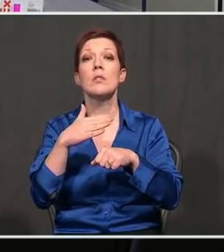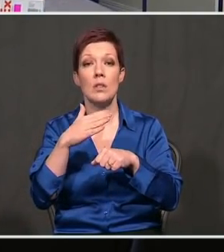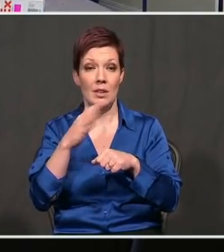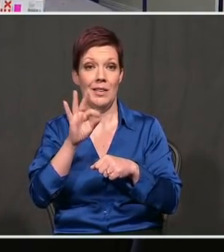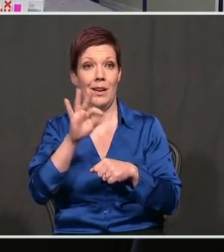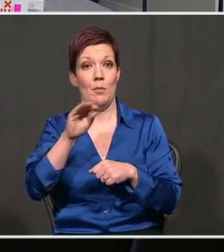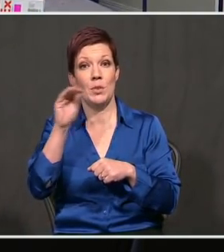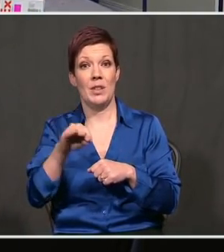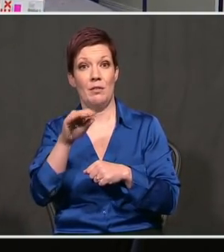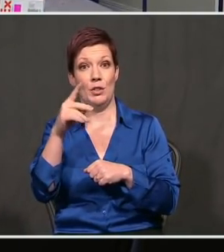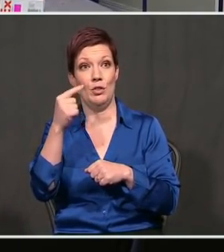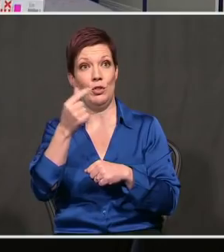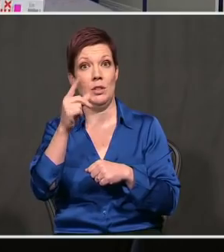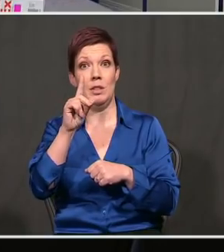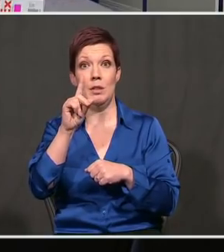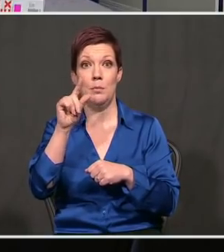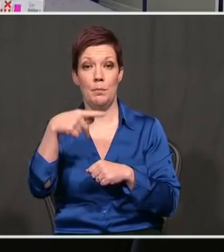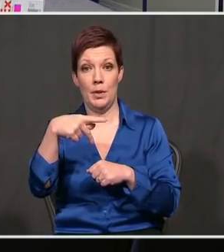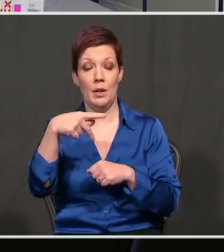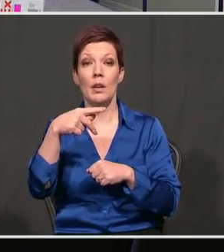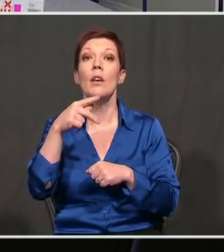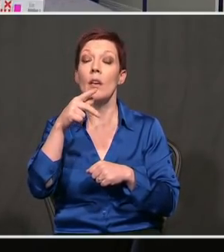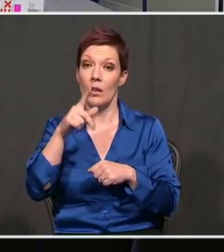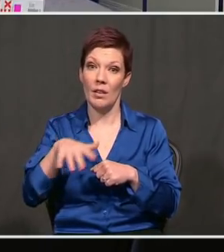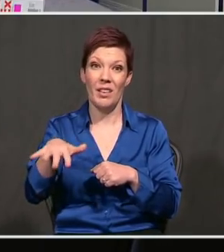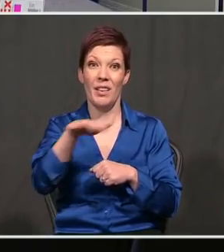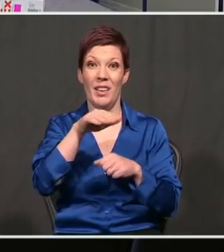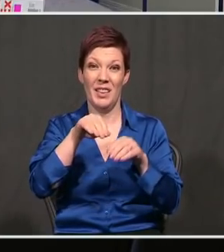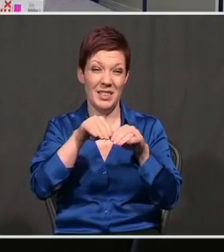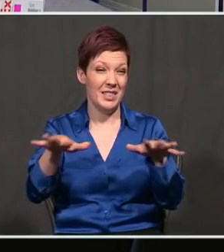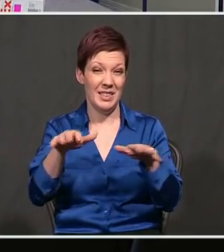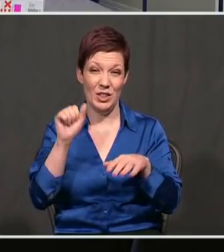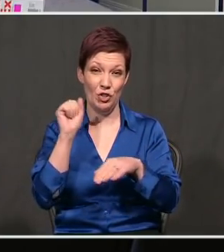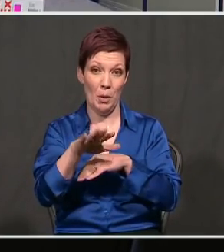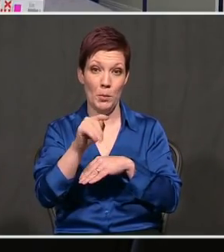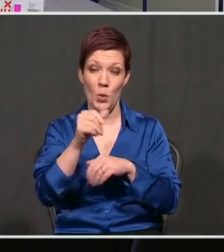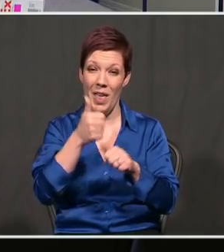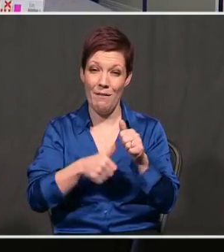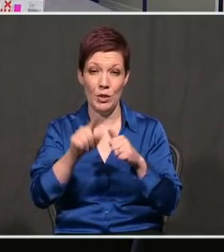and servicing every zip code in the United States of America. We have the cold chain